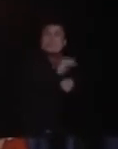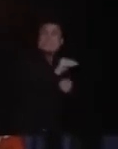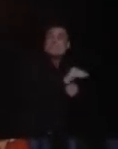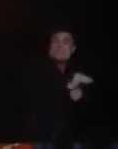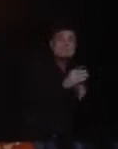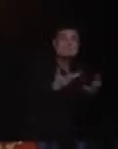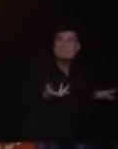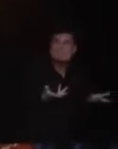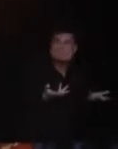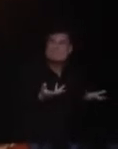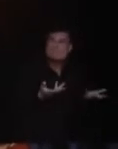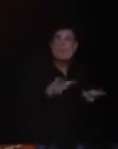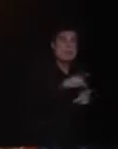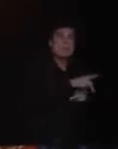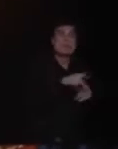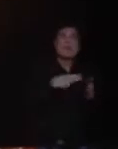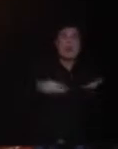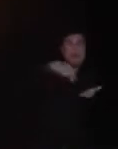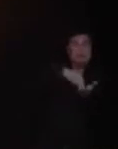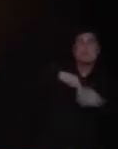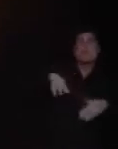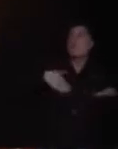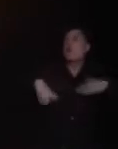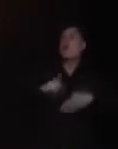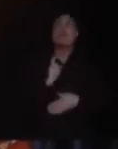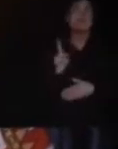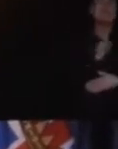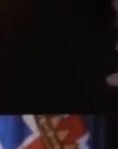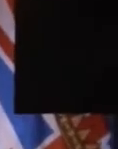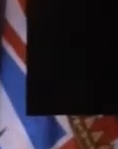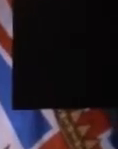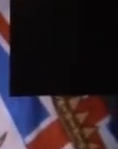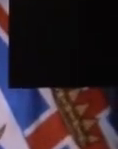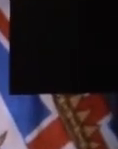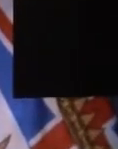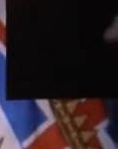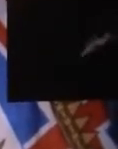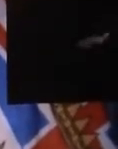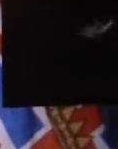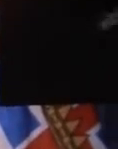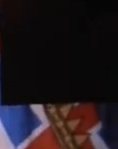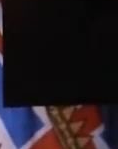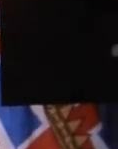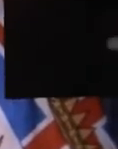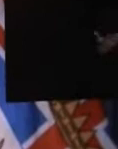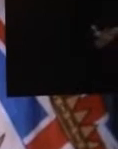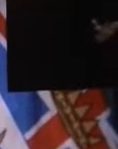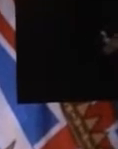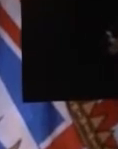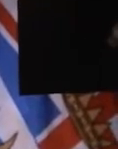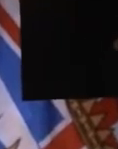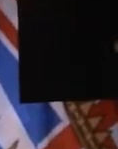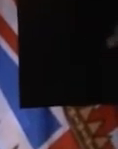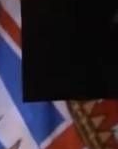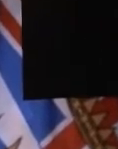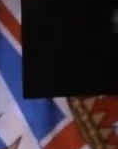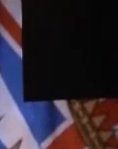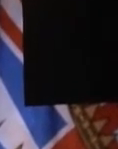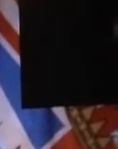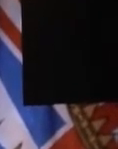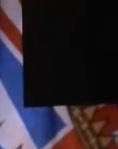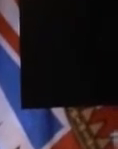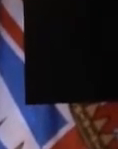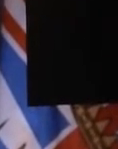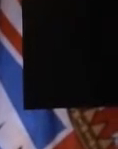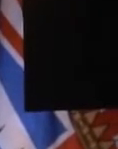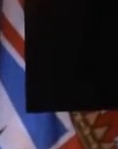Positive wandering to rooms of those who were not infected. And they say some of the things that were being said publicly about what was happening inside didn't happen until